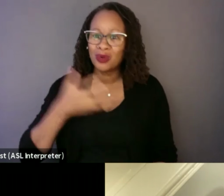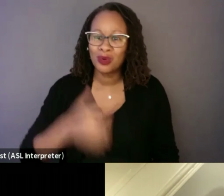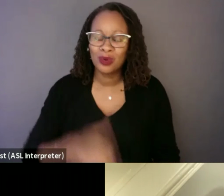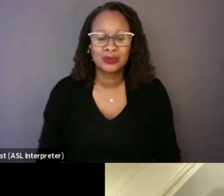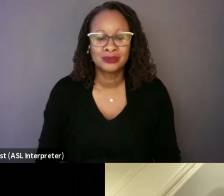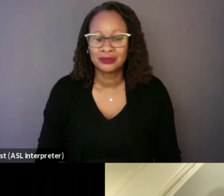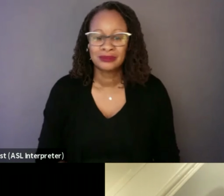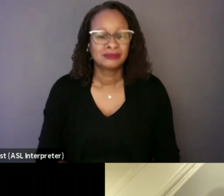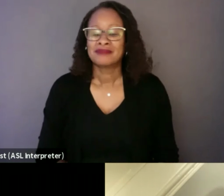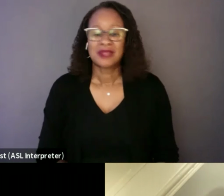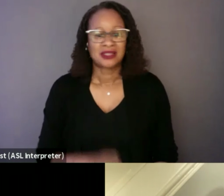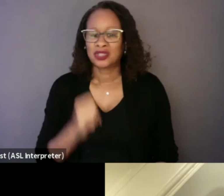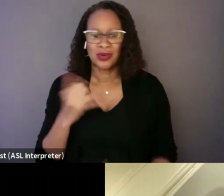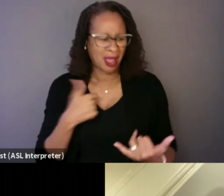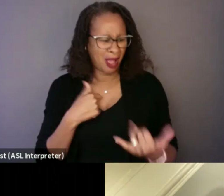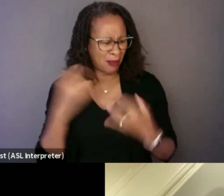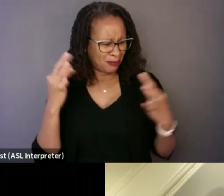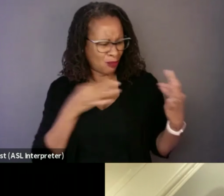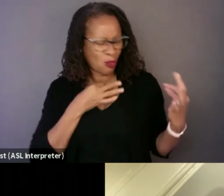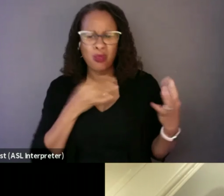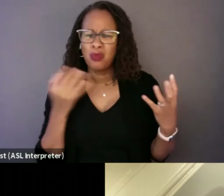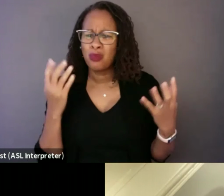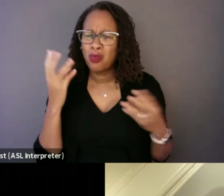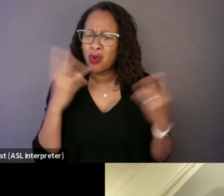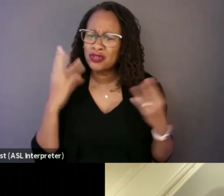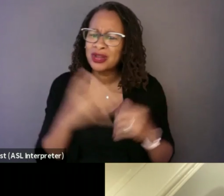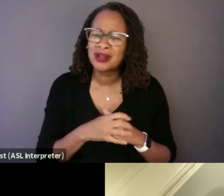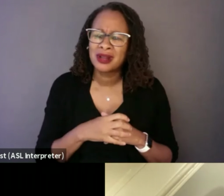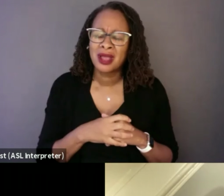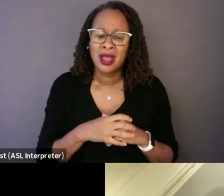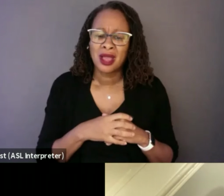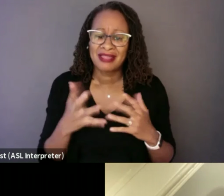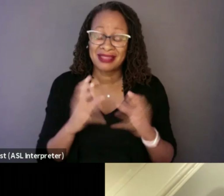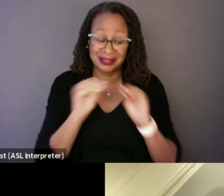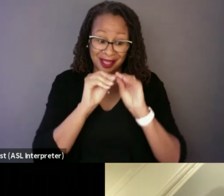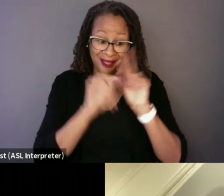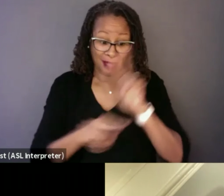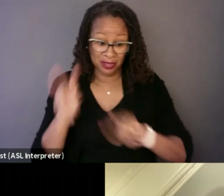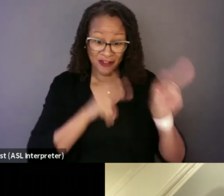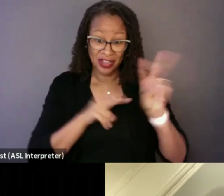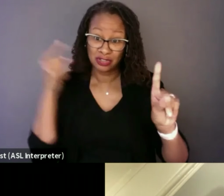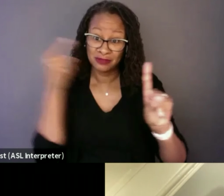Wow. That, so now I'm wondering, you know, this observation mission,